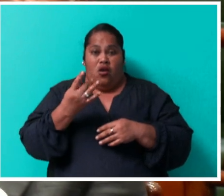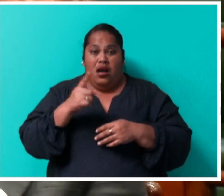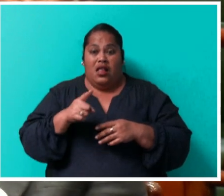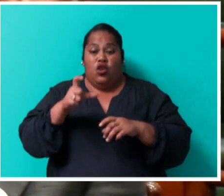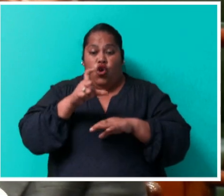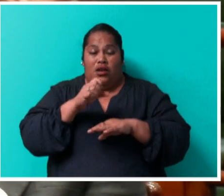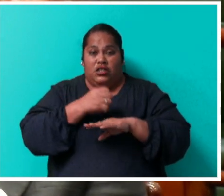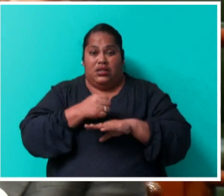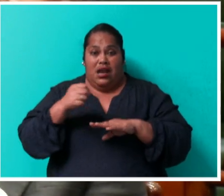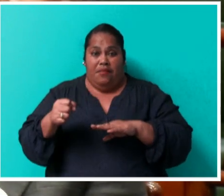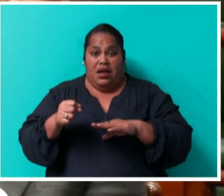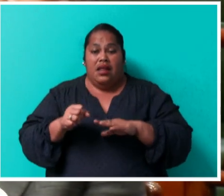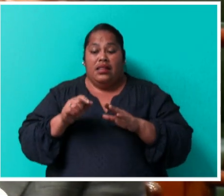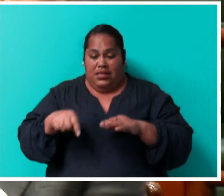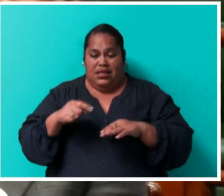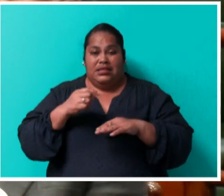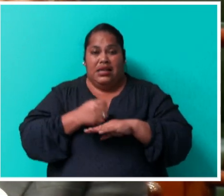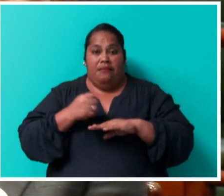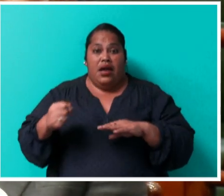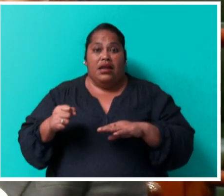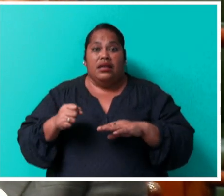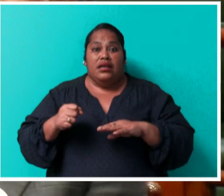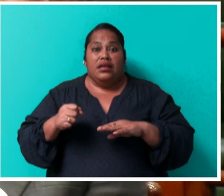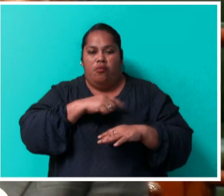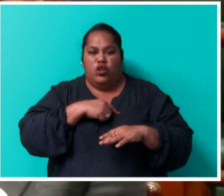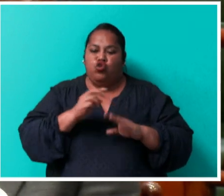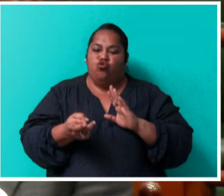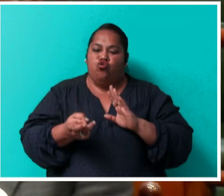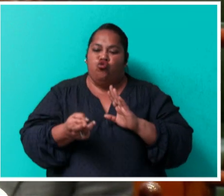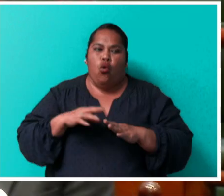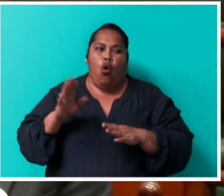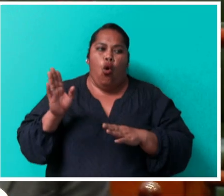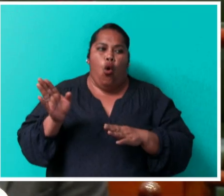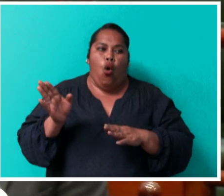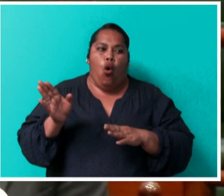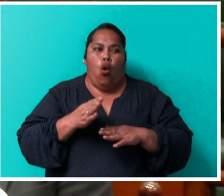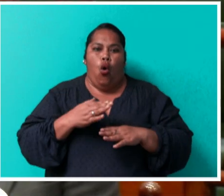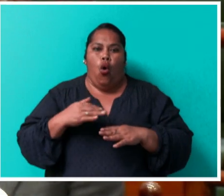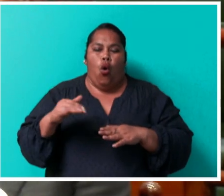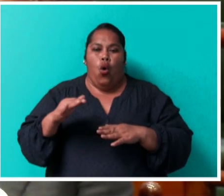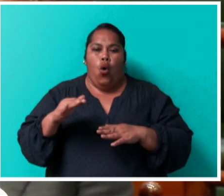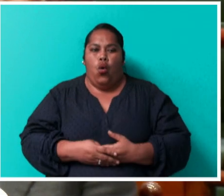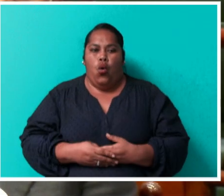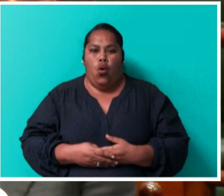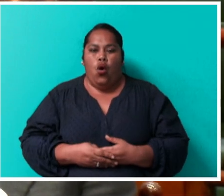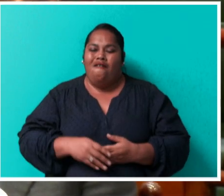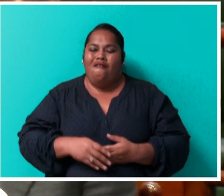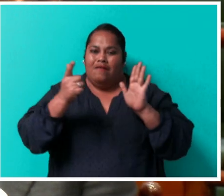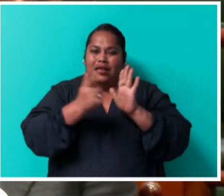government, this current government, is committed to reviewing all archaic